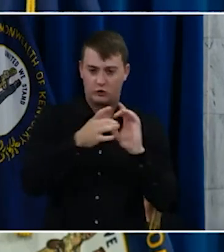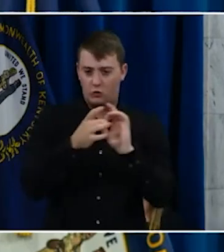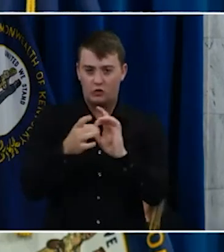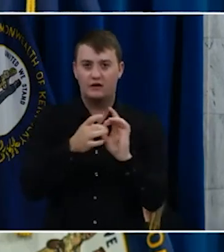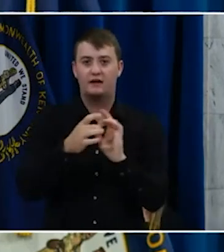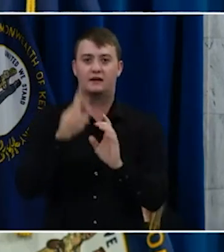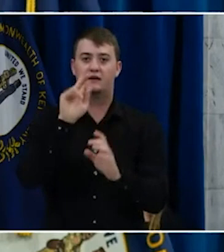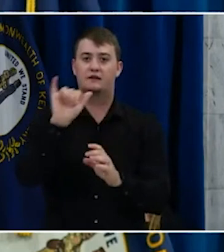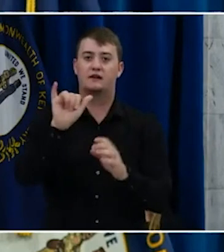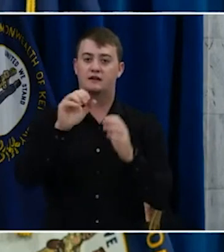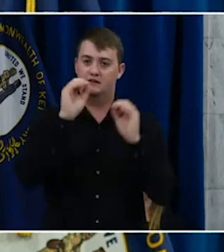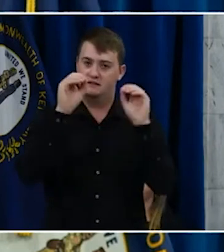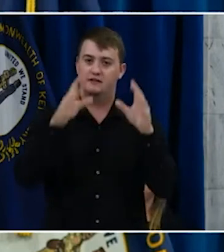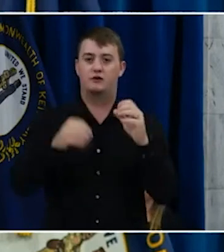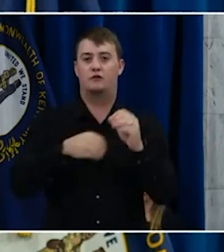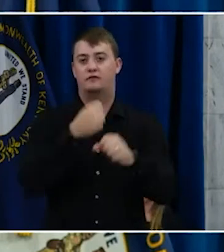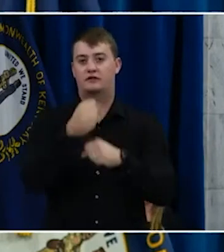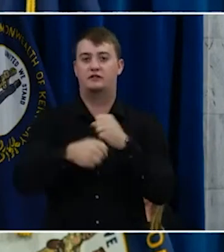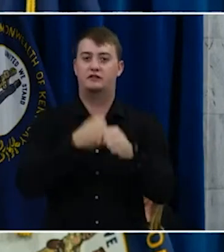Awards program.